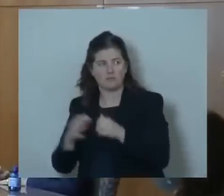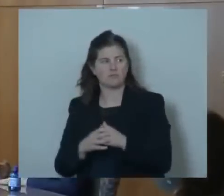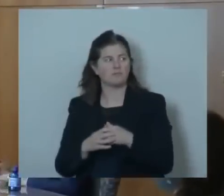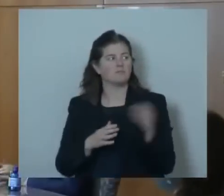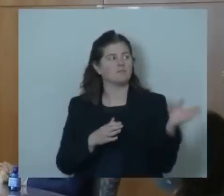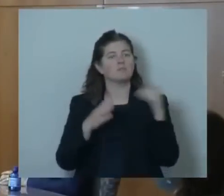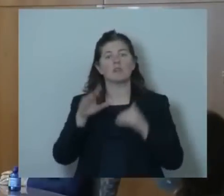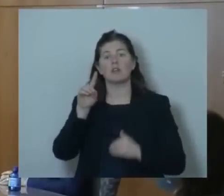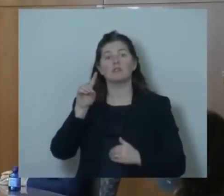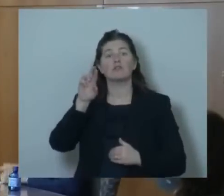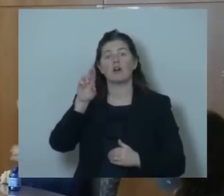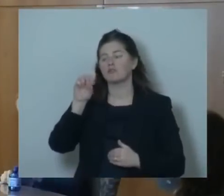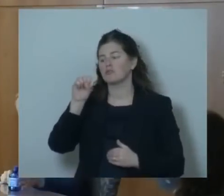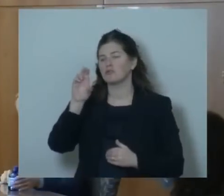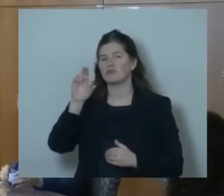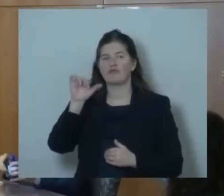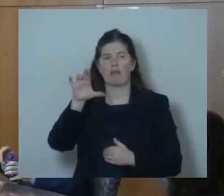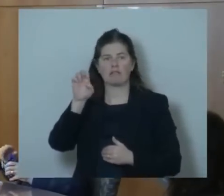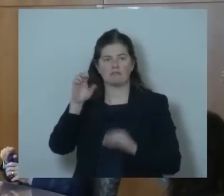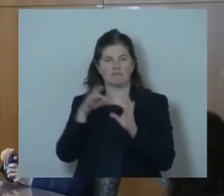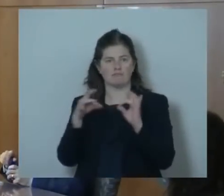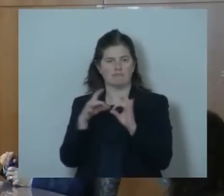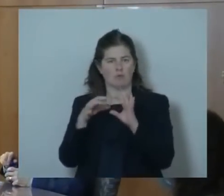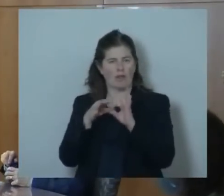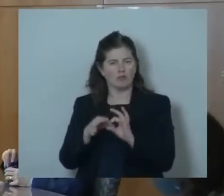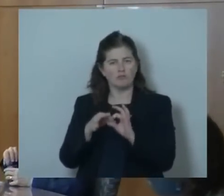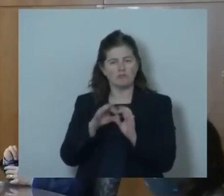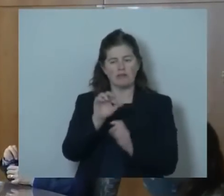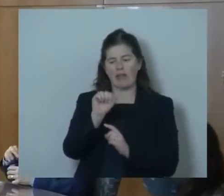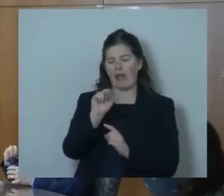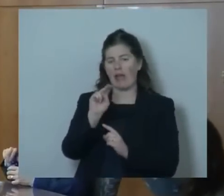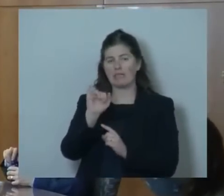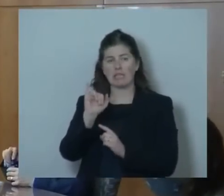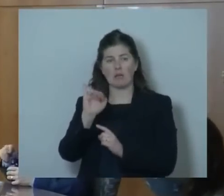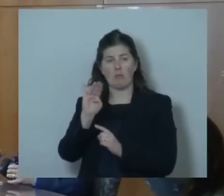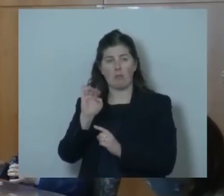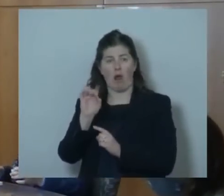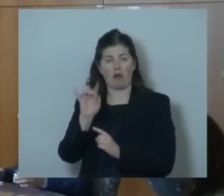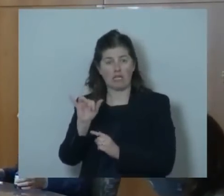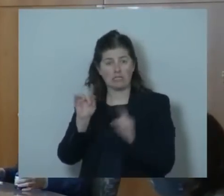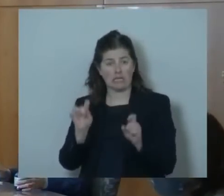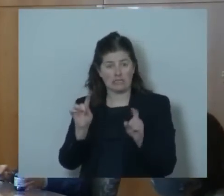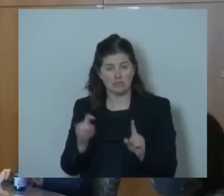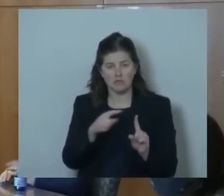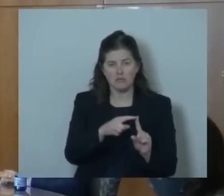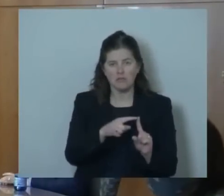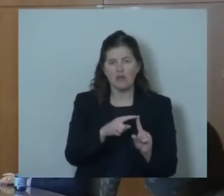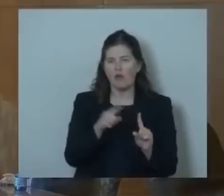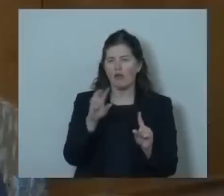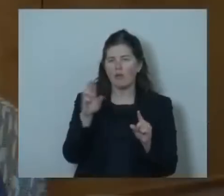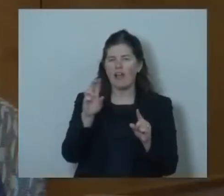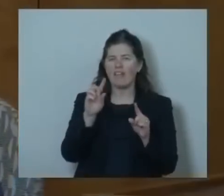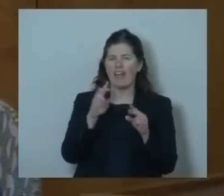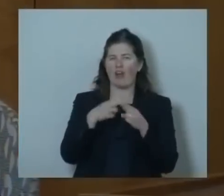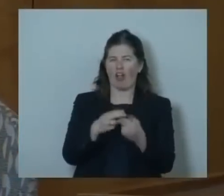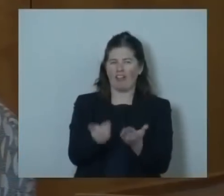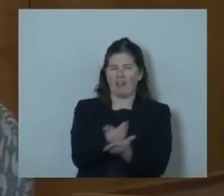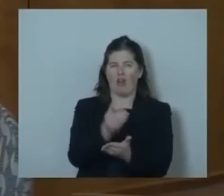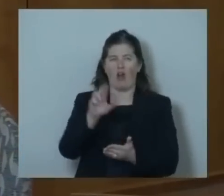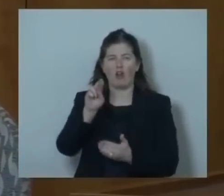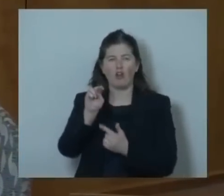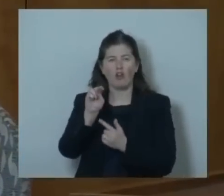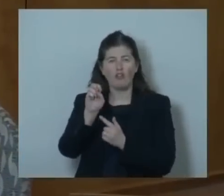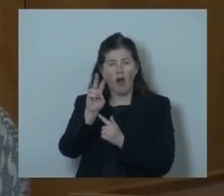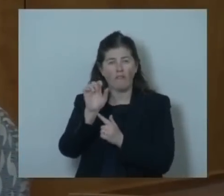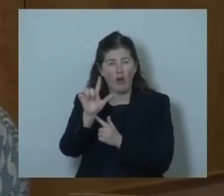things for the general public about antibody testing. And that is that, you know, the reason they call it the novel coronavirus is